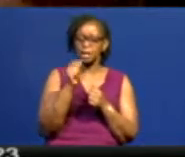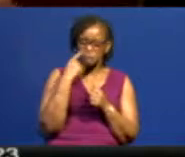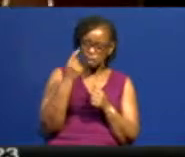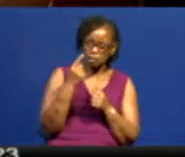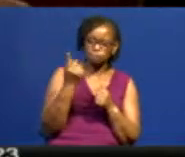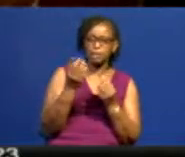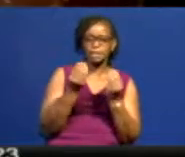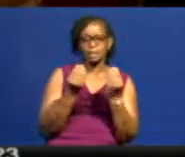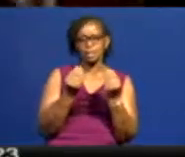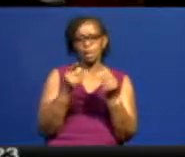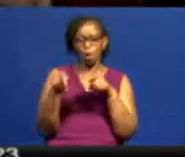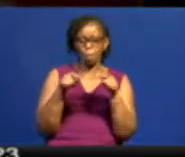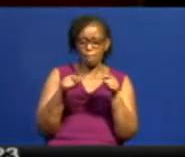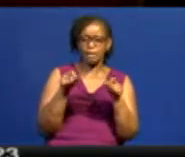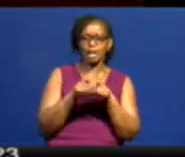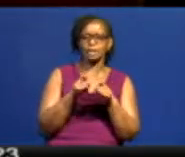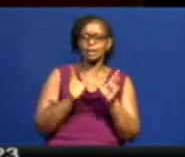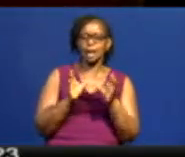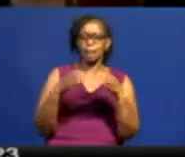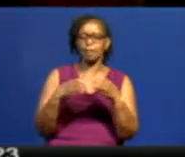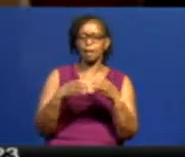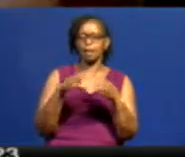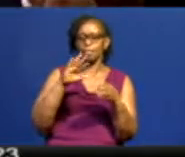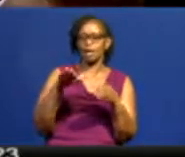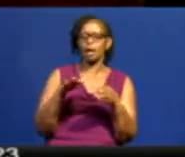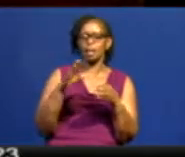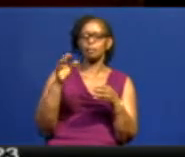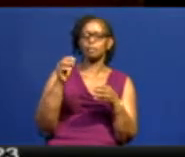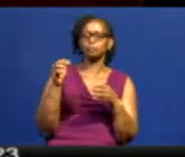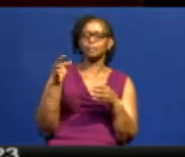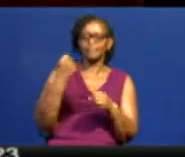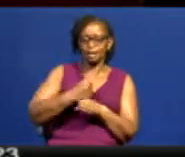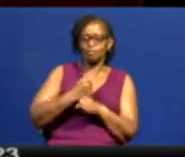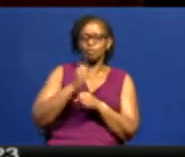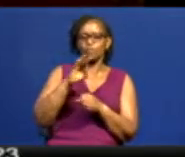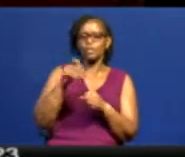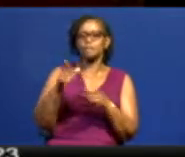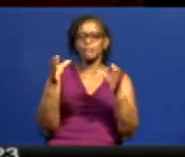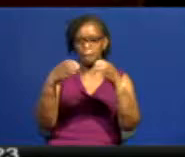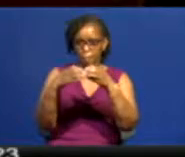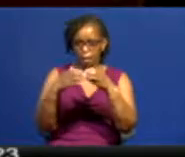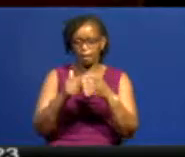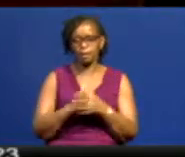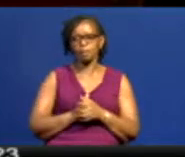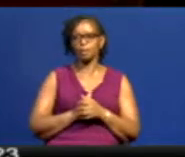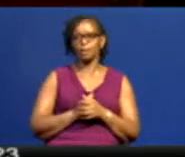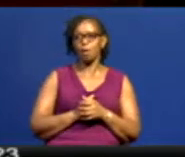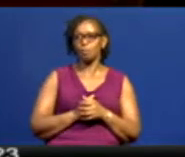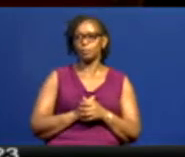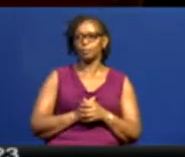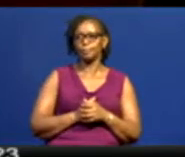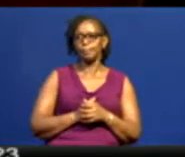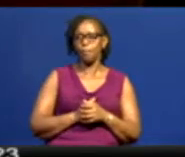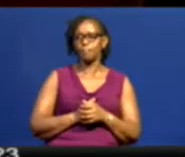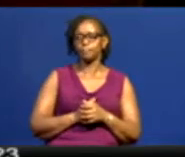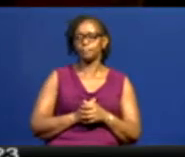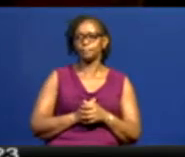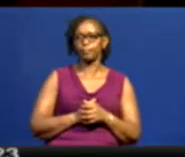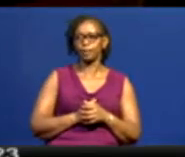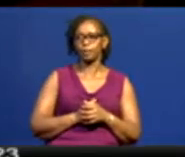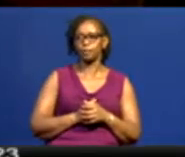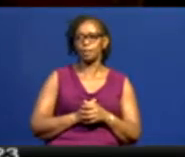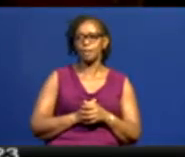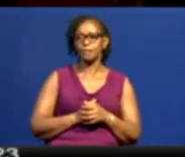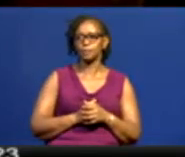operate as a company rather than as an employee of that company. So instead of you